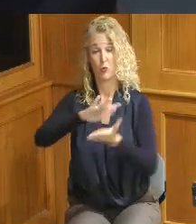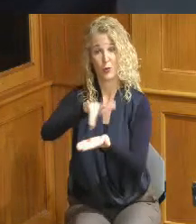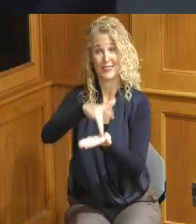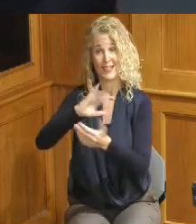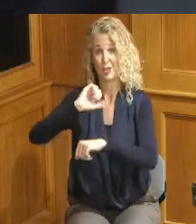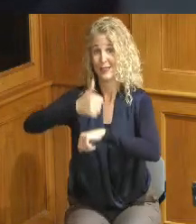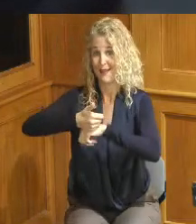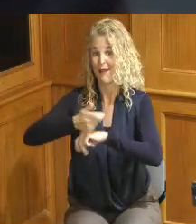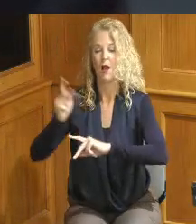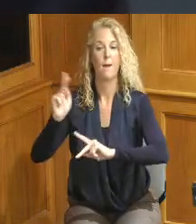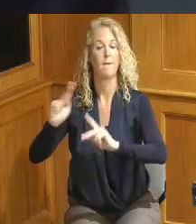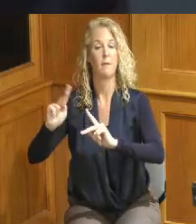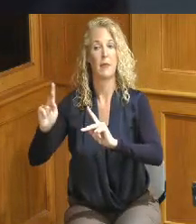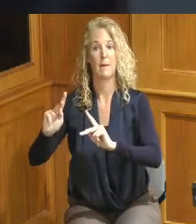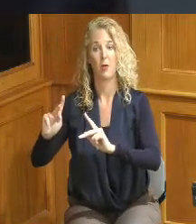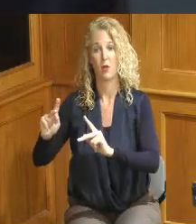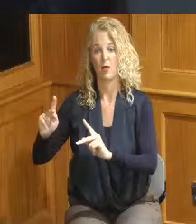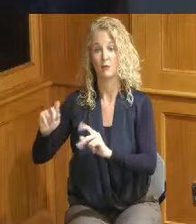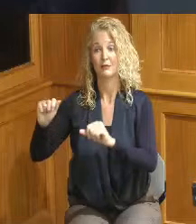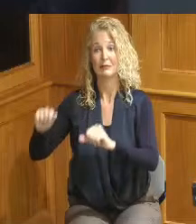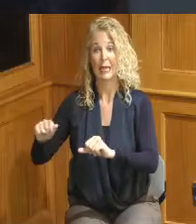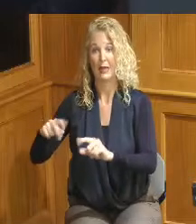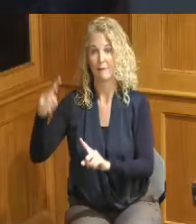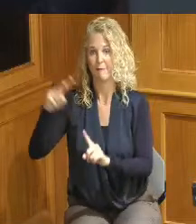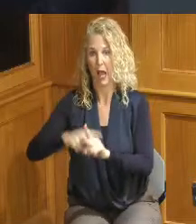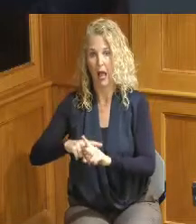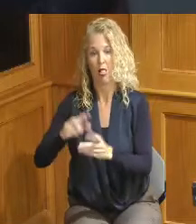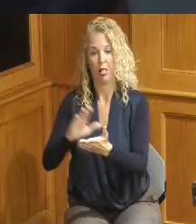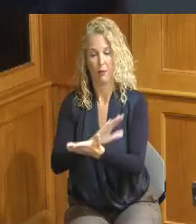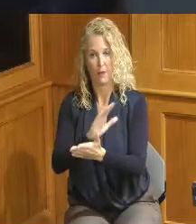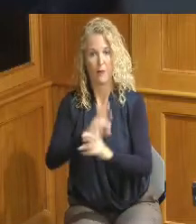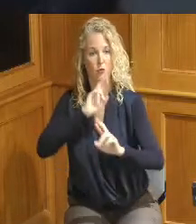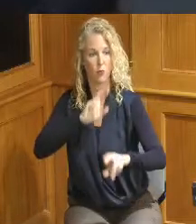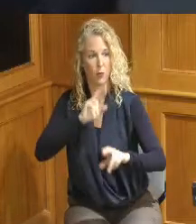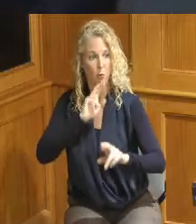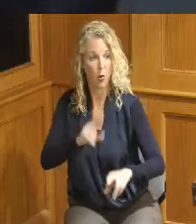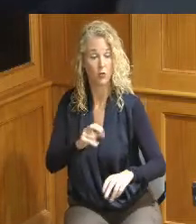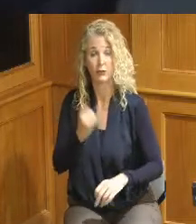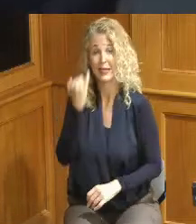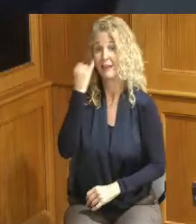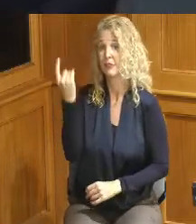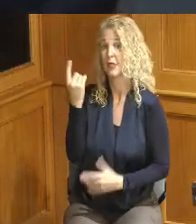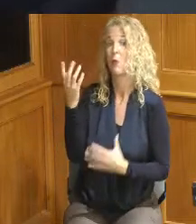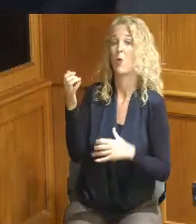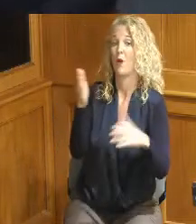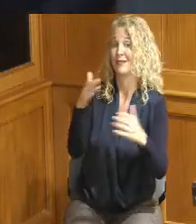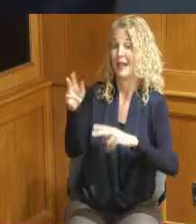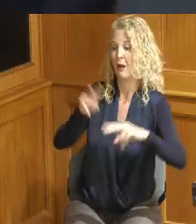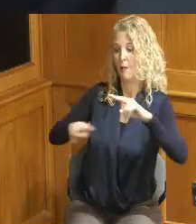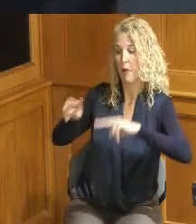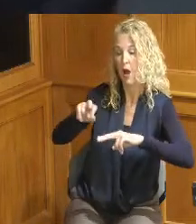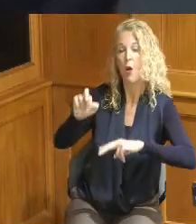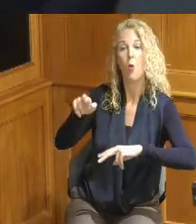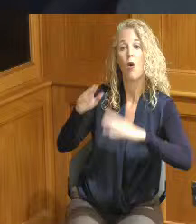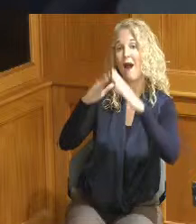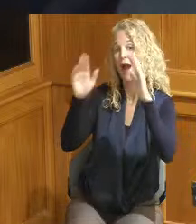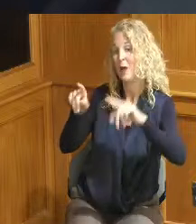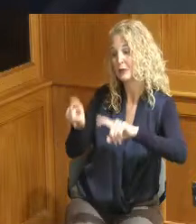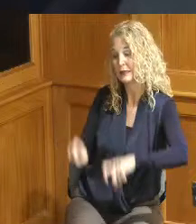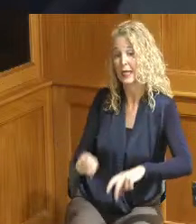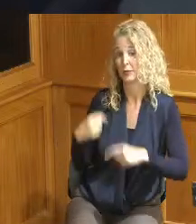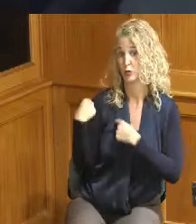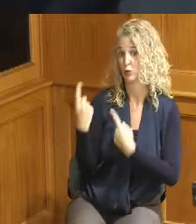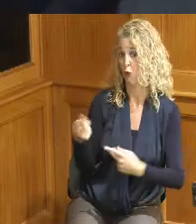taking registrations for compensation. And they are offering, if somebody wants air monitoring or wants their house tested, they'll go up and do that.